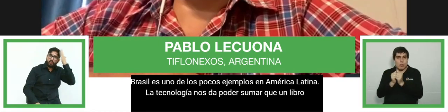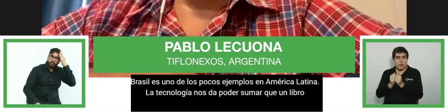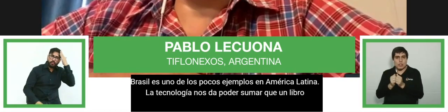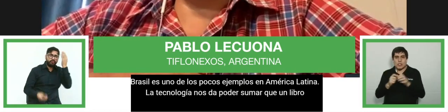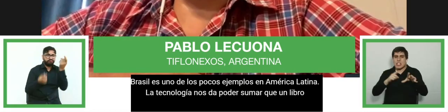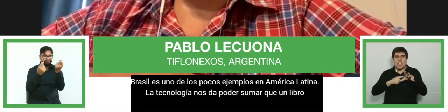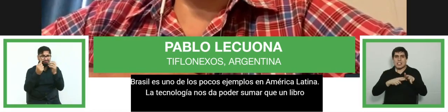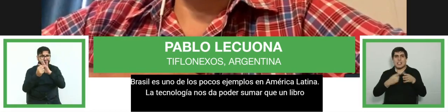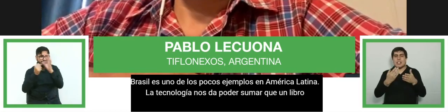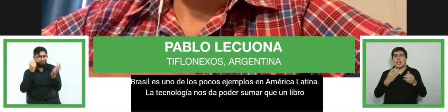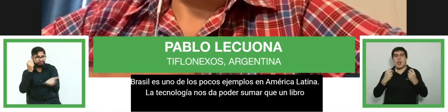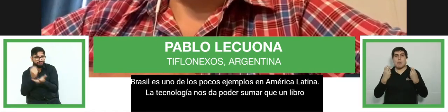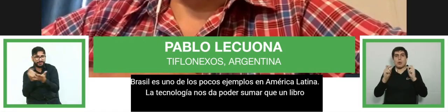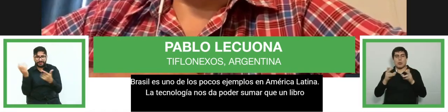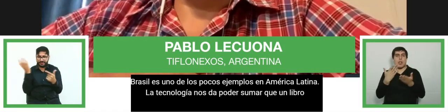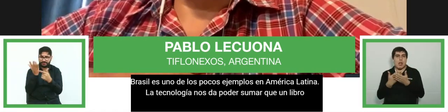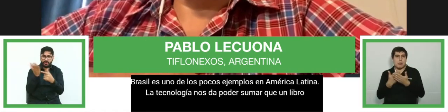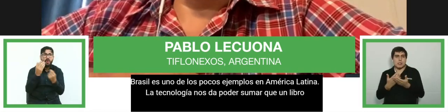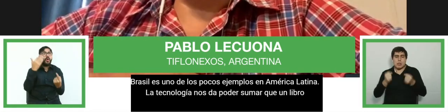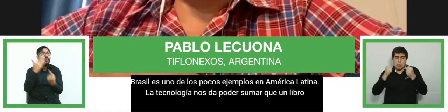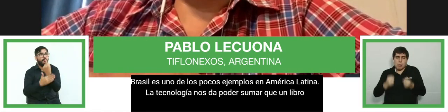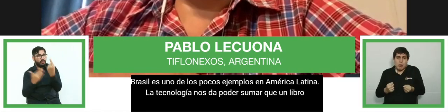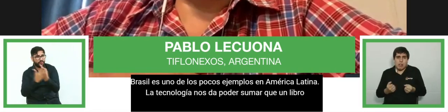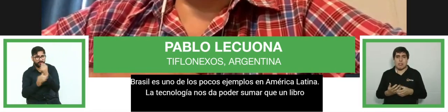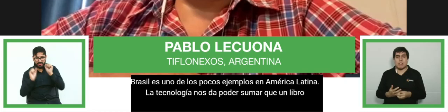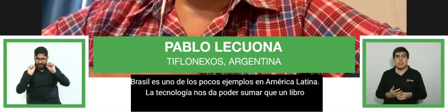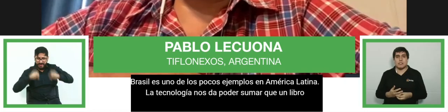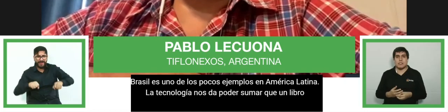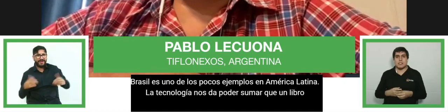we have lots of work to do,